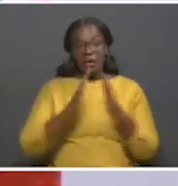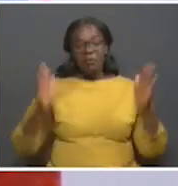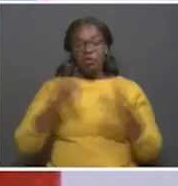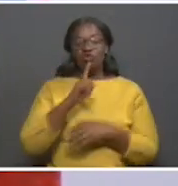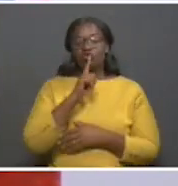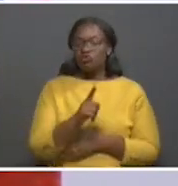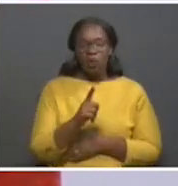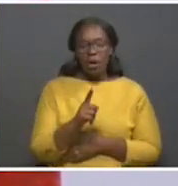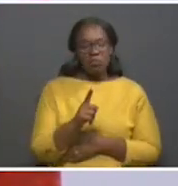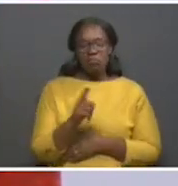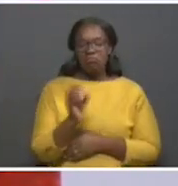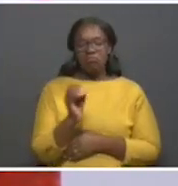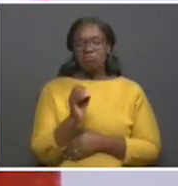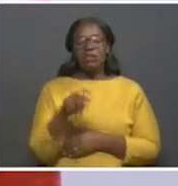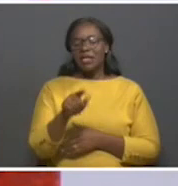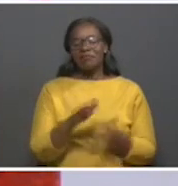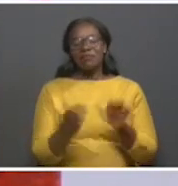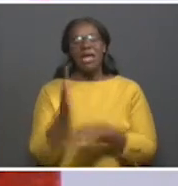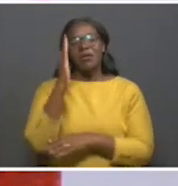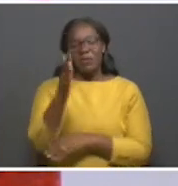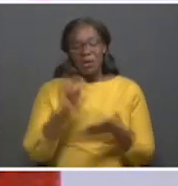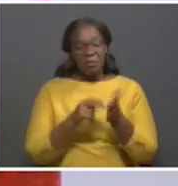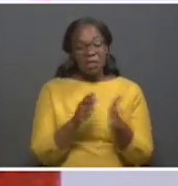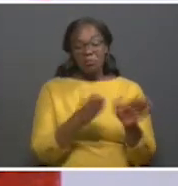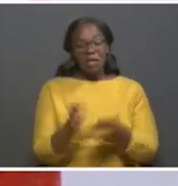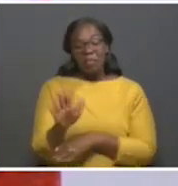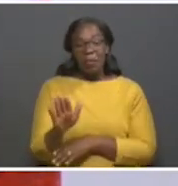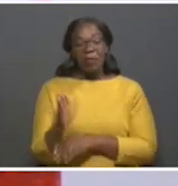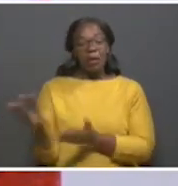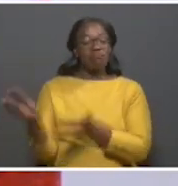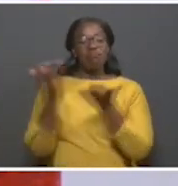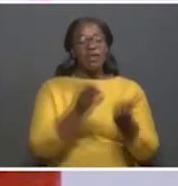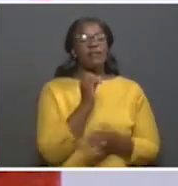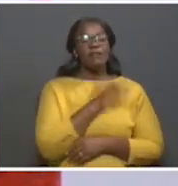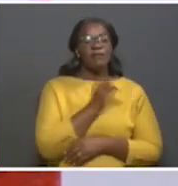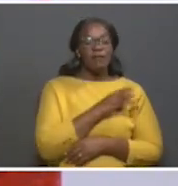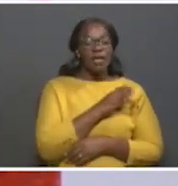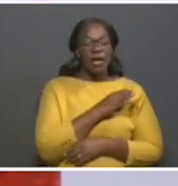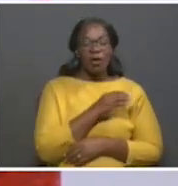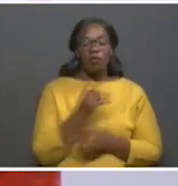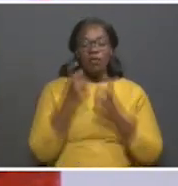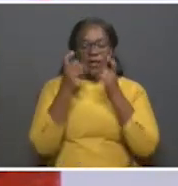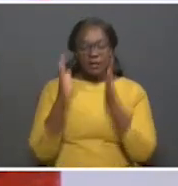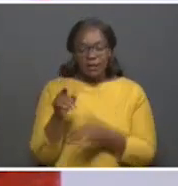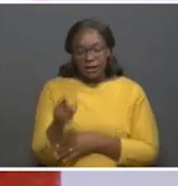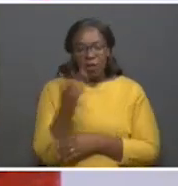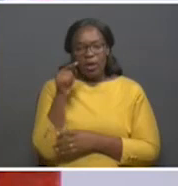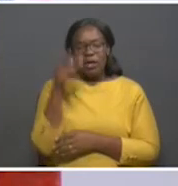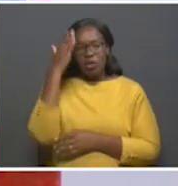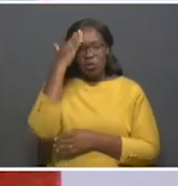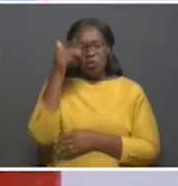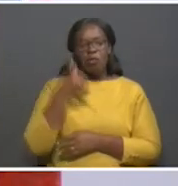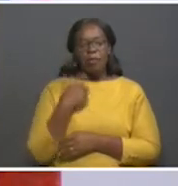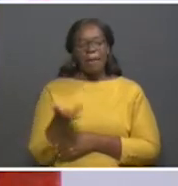guaranteed. He was still meant to die. And therefore his death brought about fear on the perpetrator, because he knew, I am going back